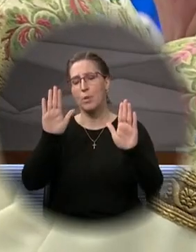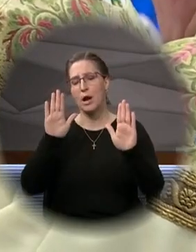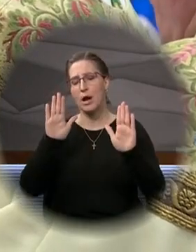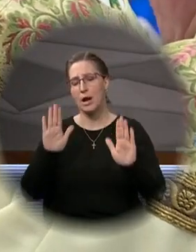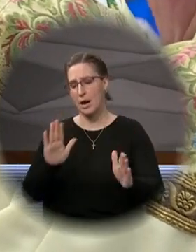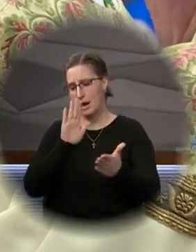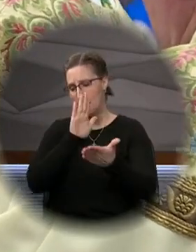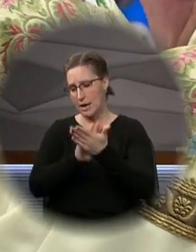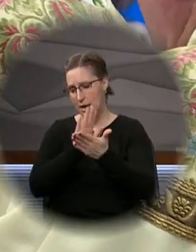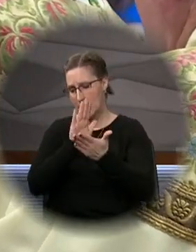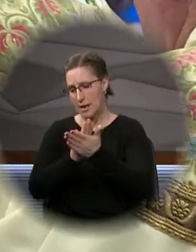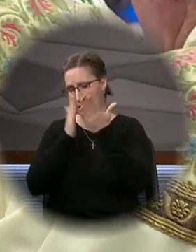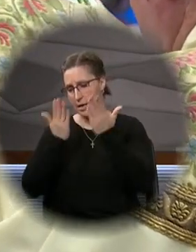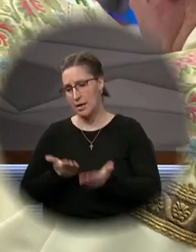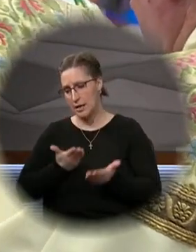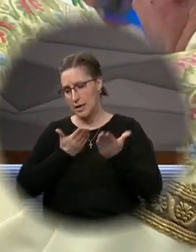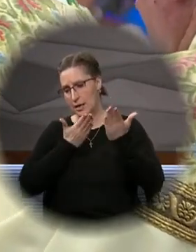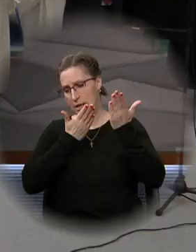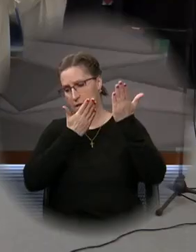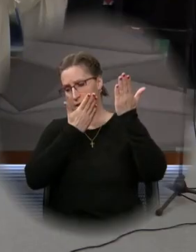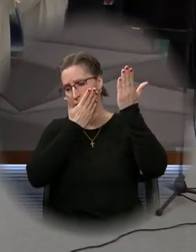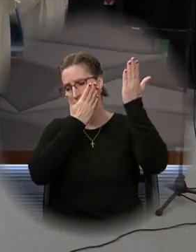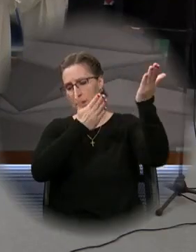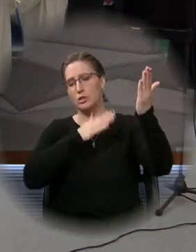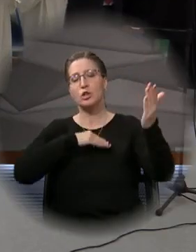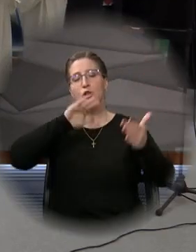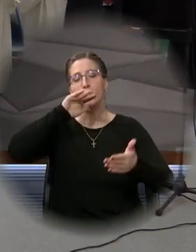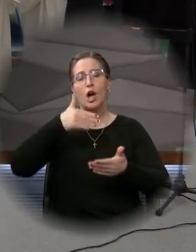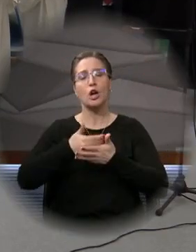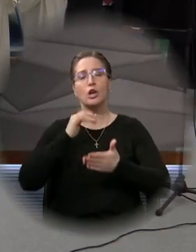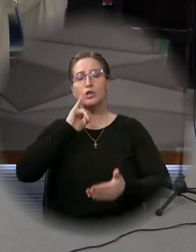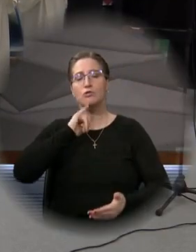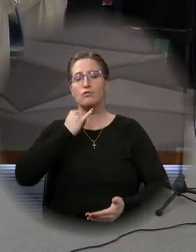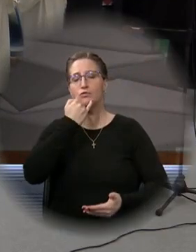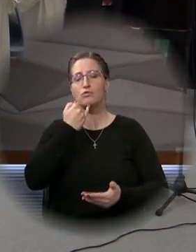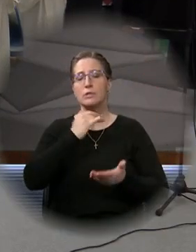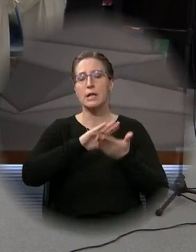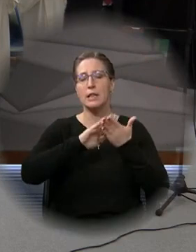Lift up praise, daughter